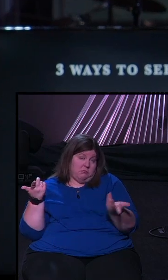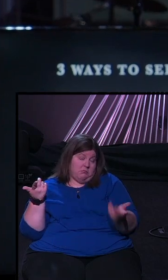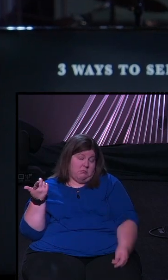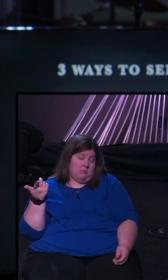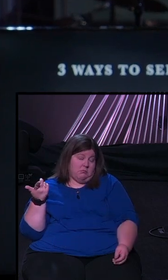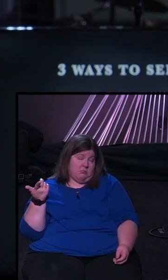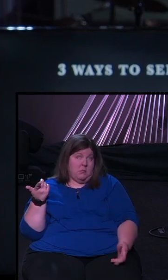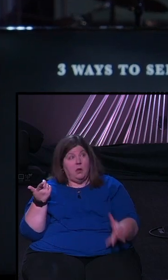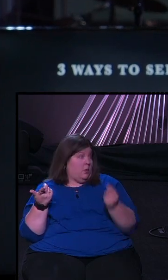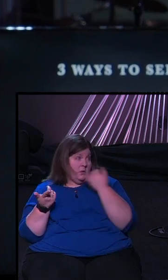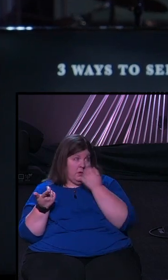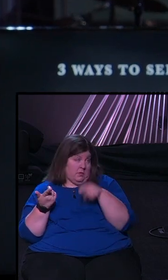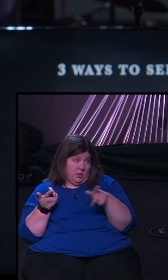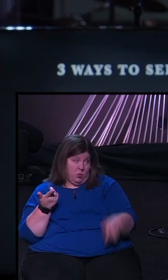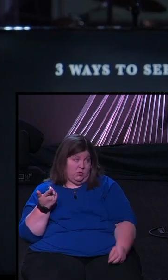What's wrong with you?